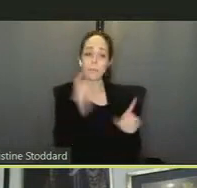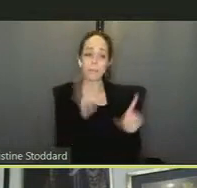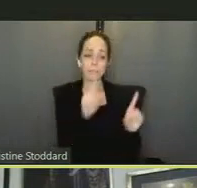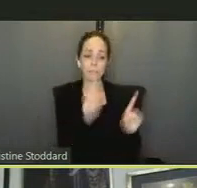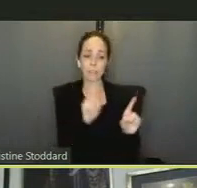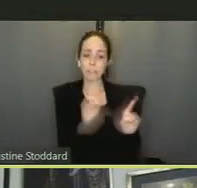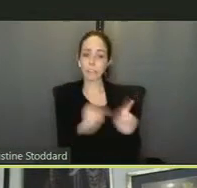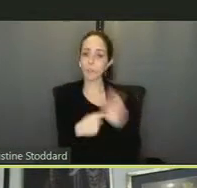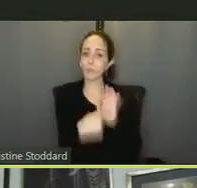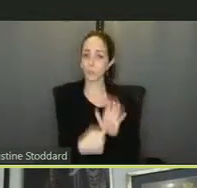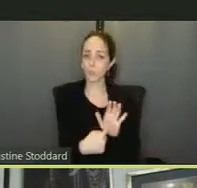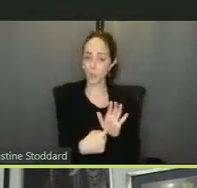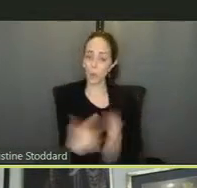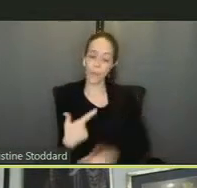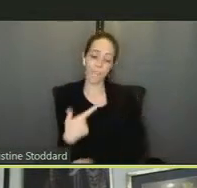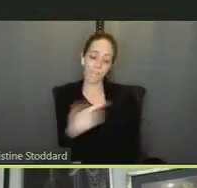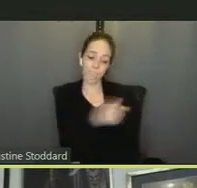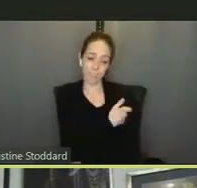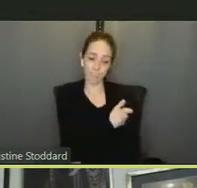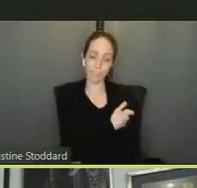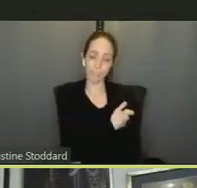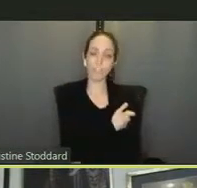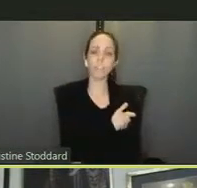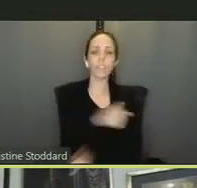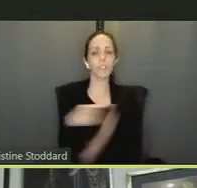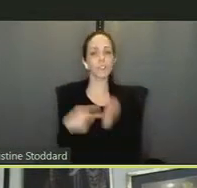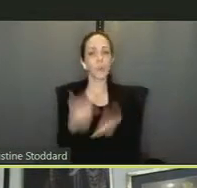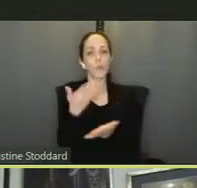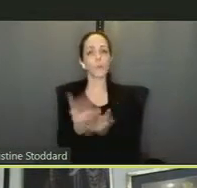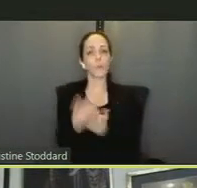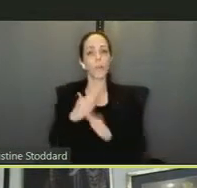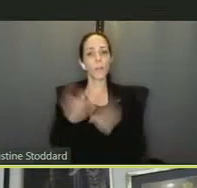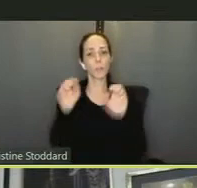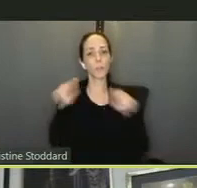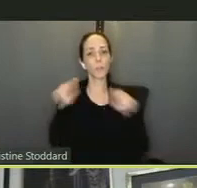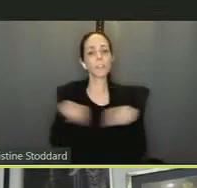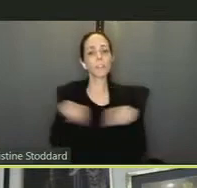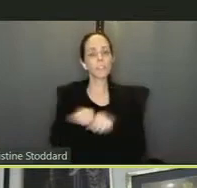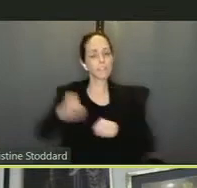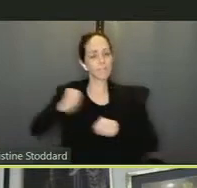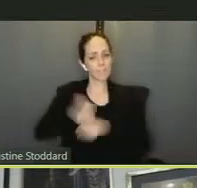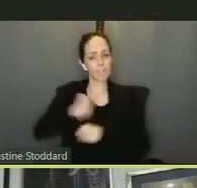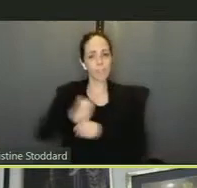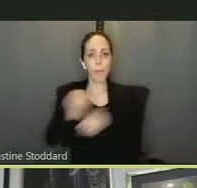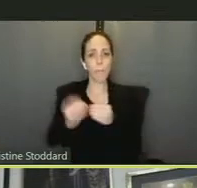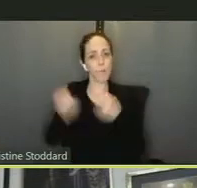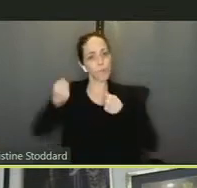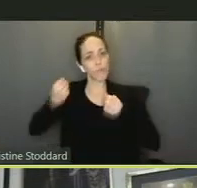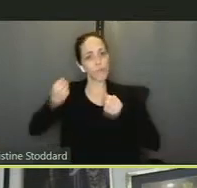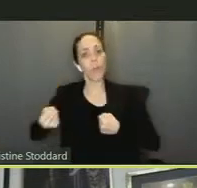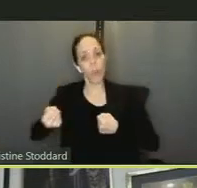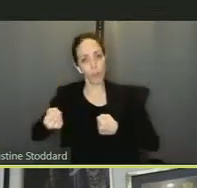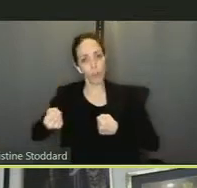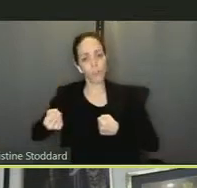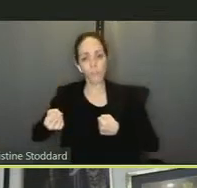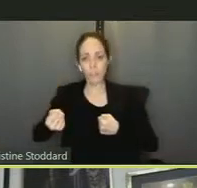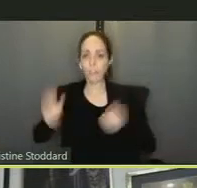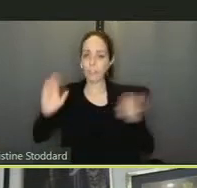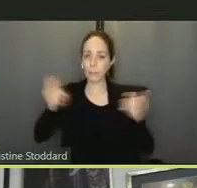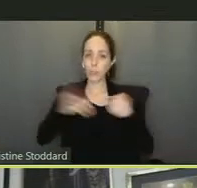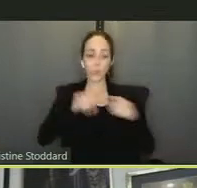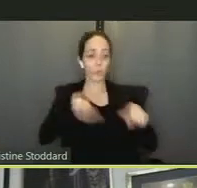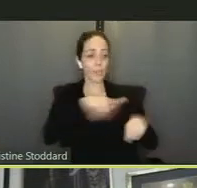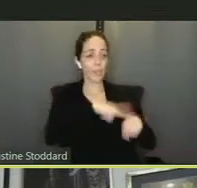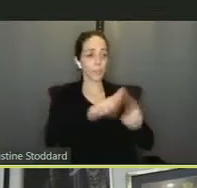to be stronger from the vaccine, and it likely creates more immunity possibly than someone who is infected with the